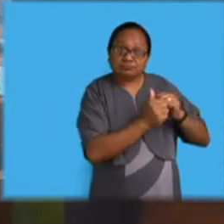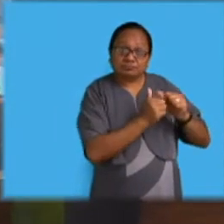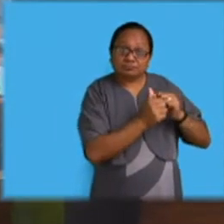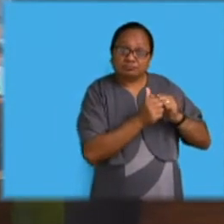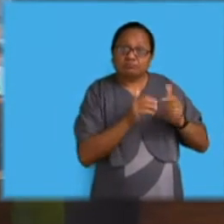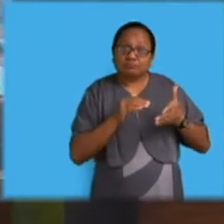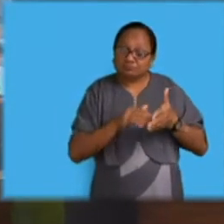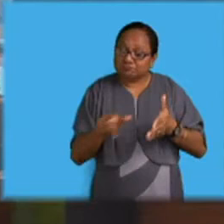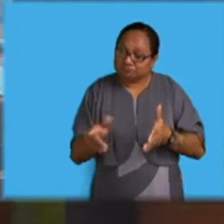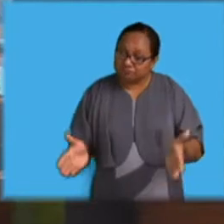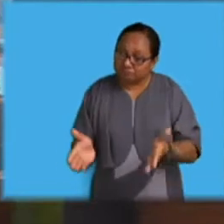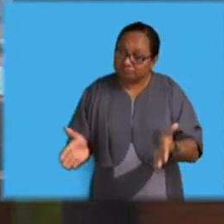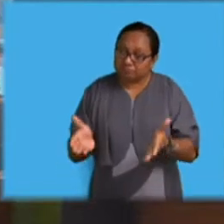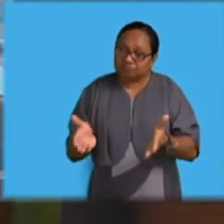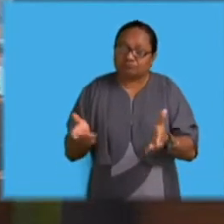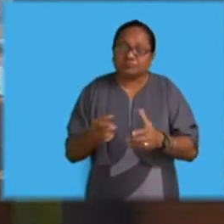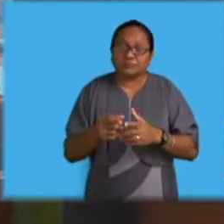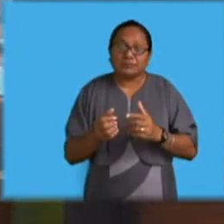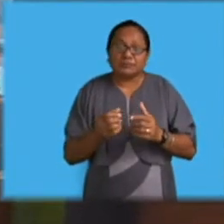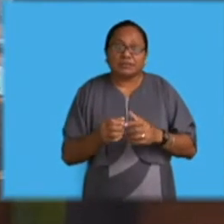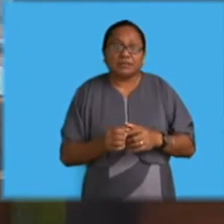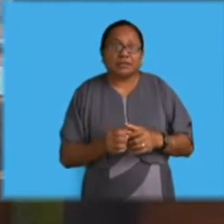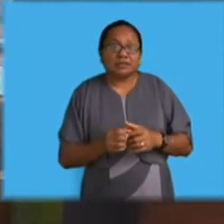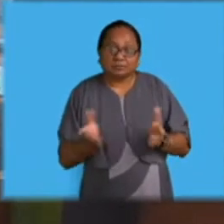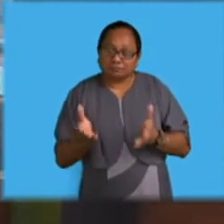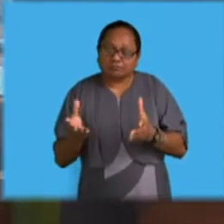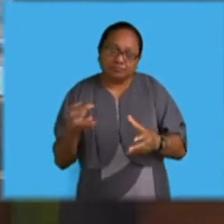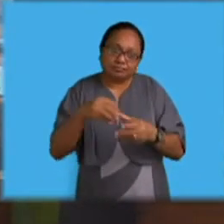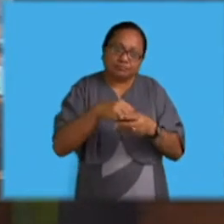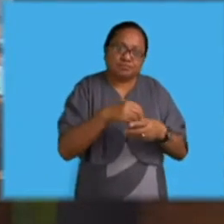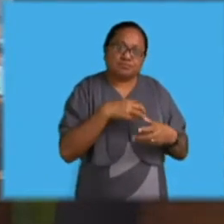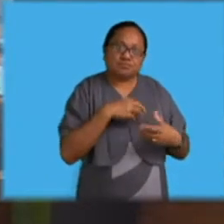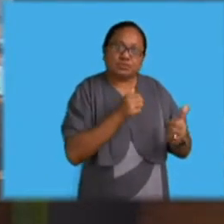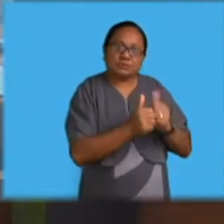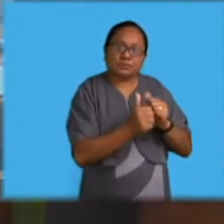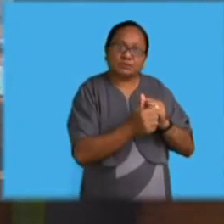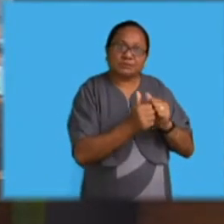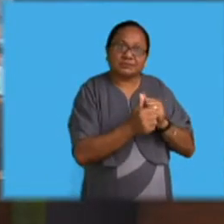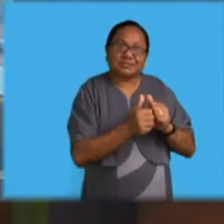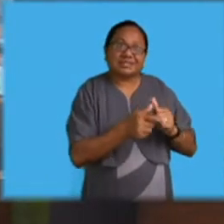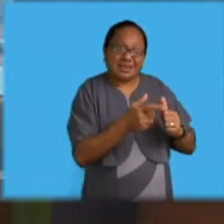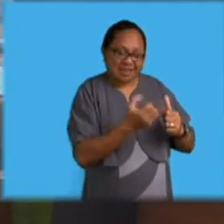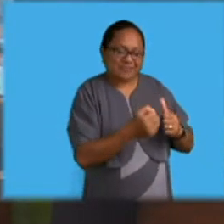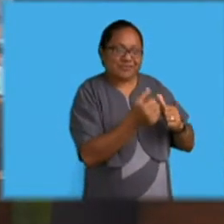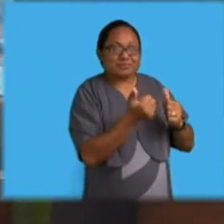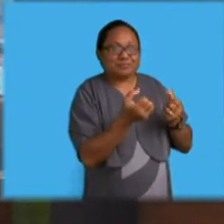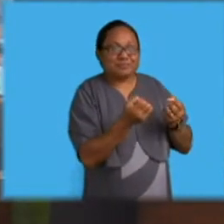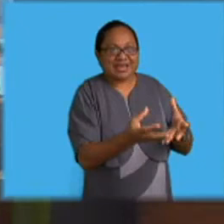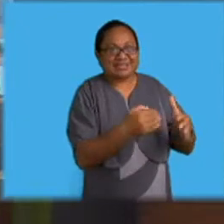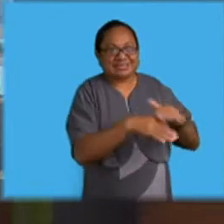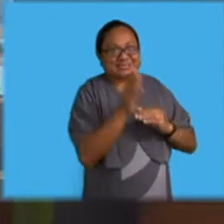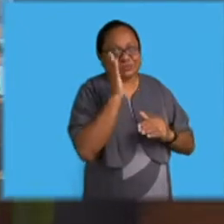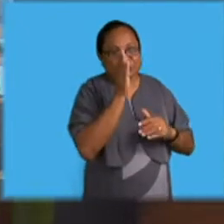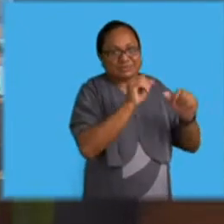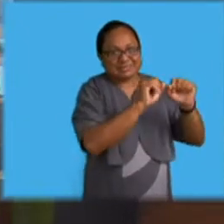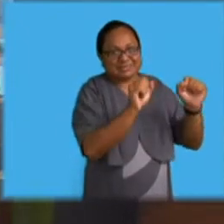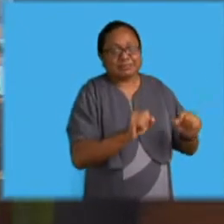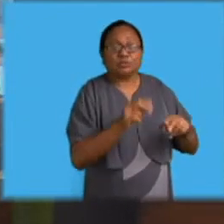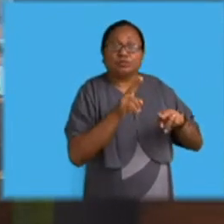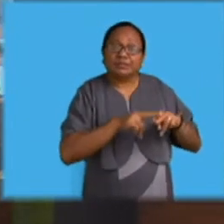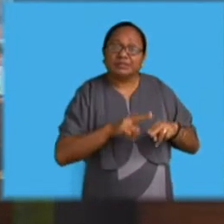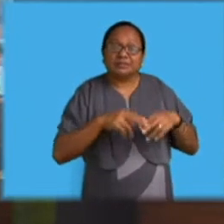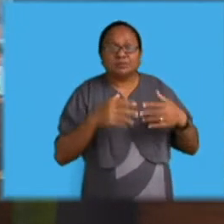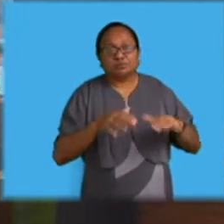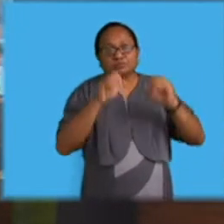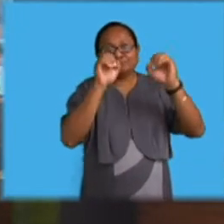sport activities that we organize through our school system. Honorable Deputy Speaker, Fiji is blessed